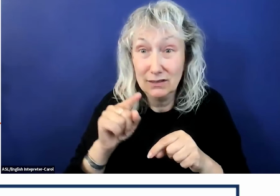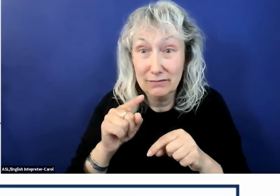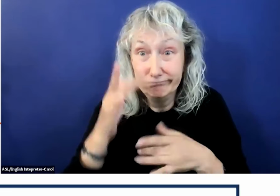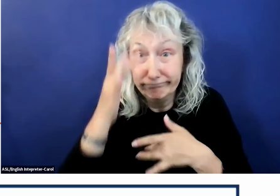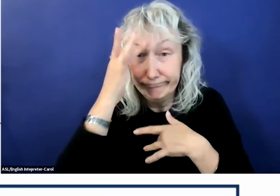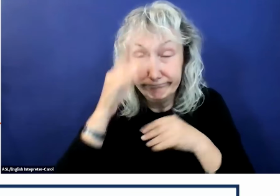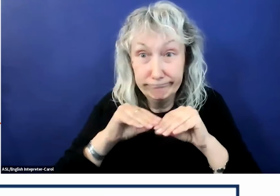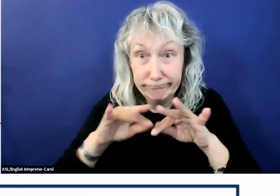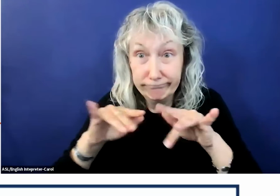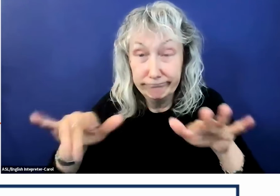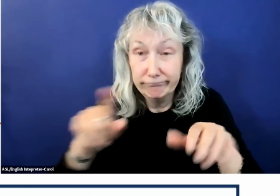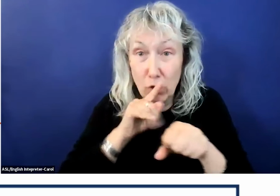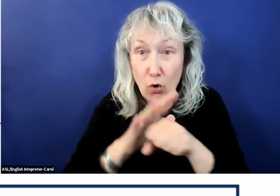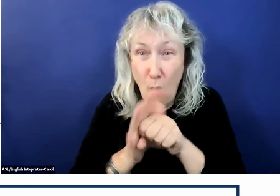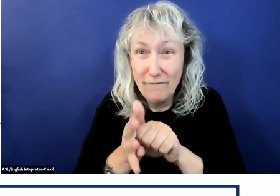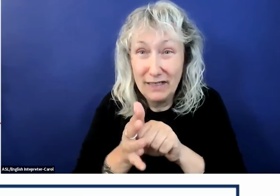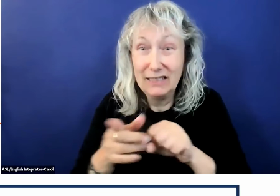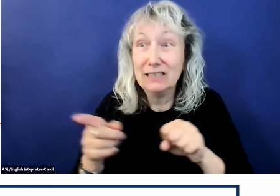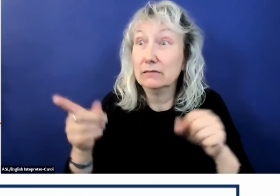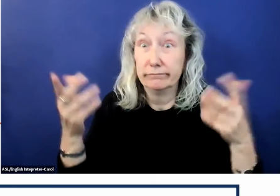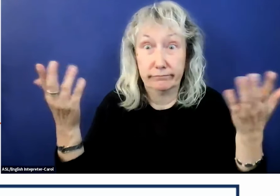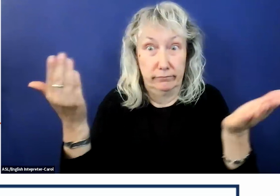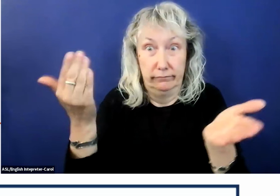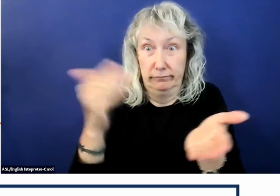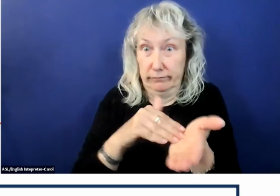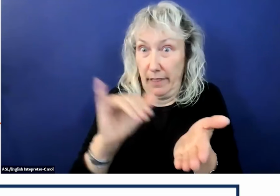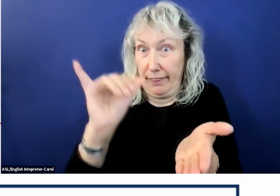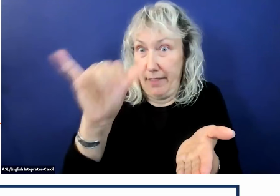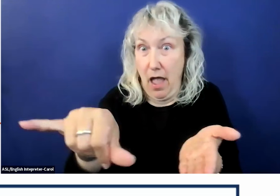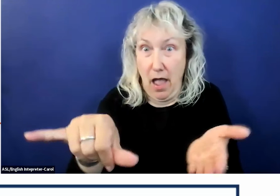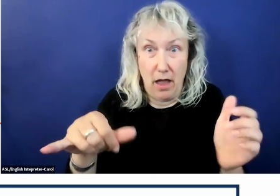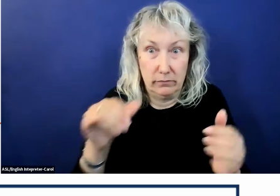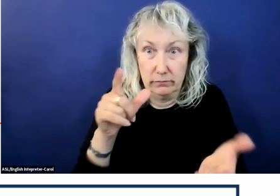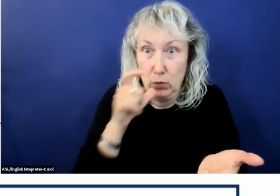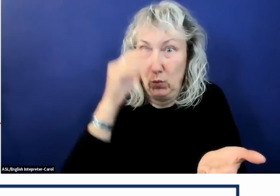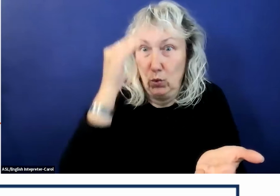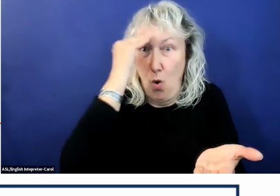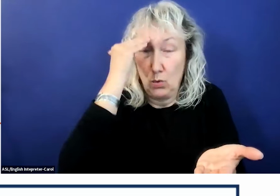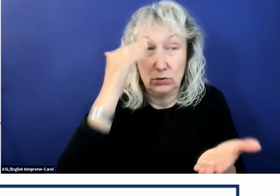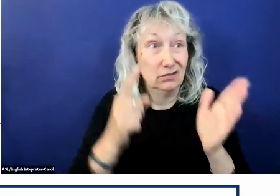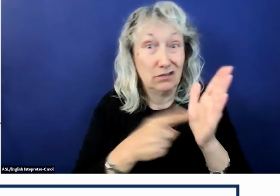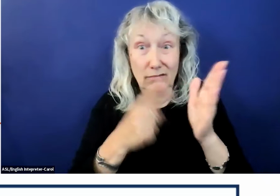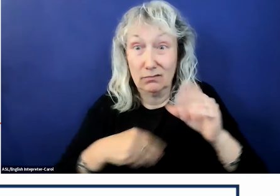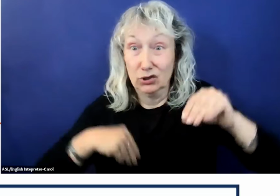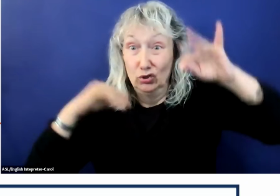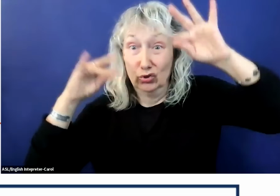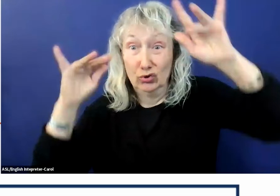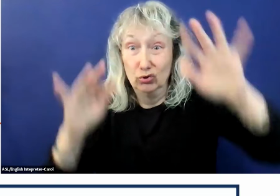or storms that could impact travel. And then sometimes